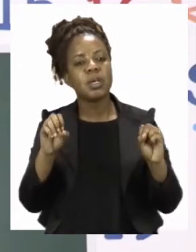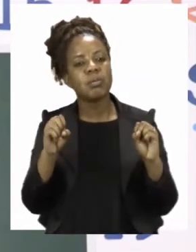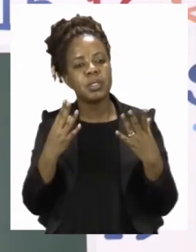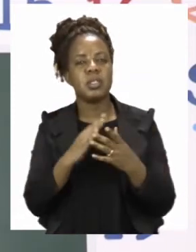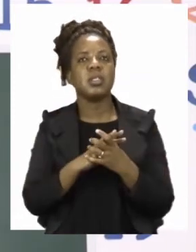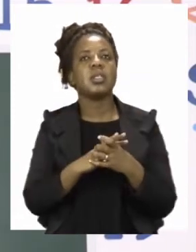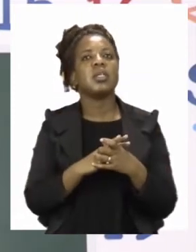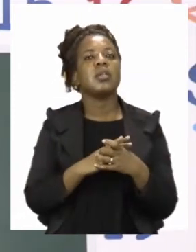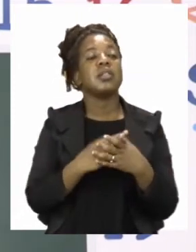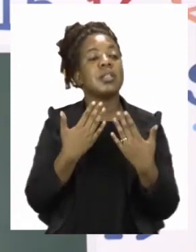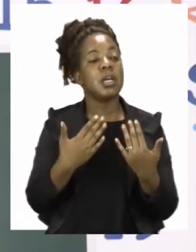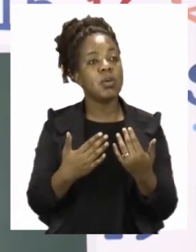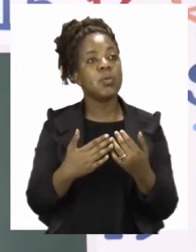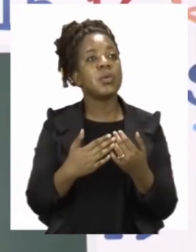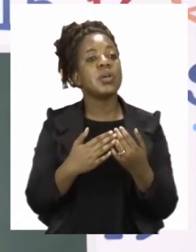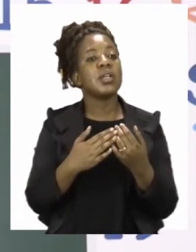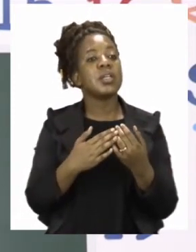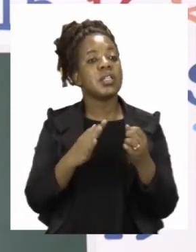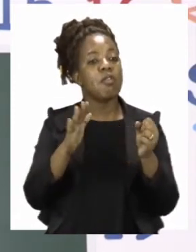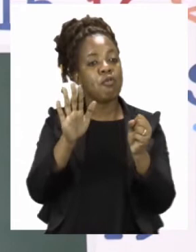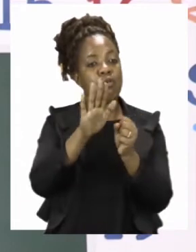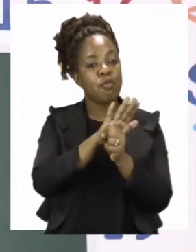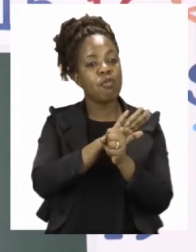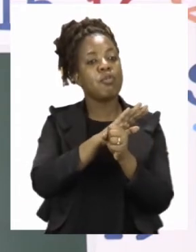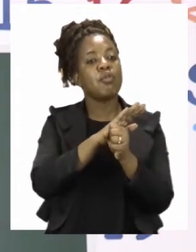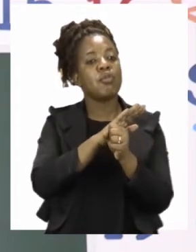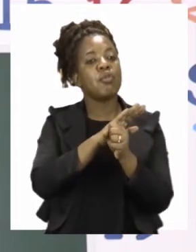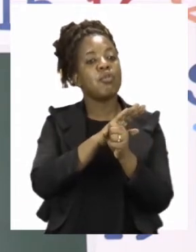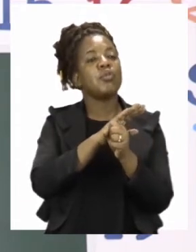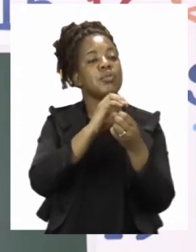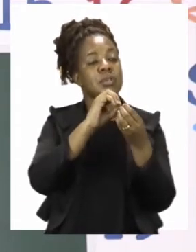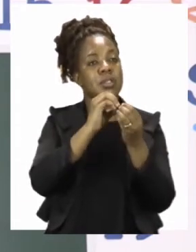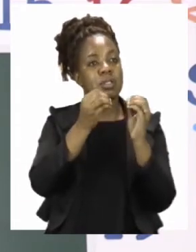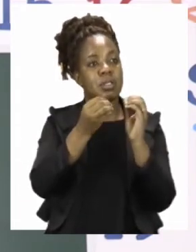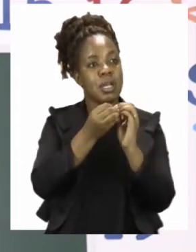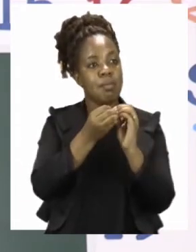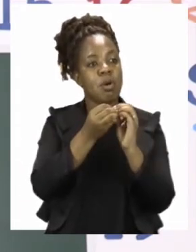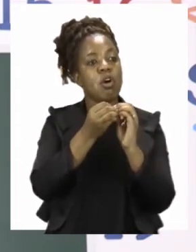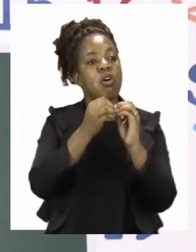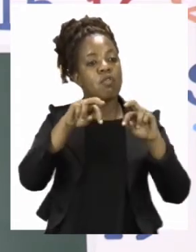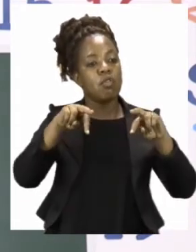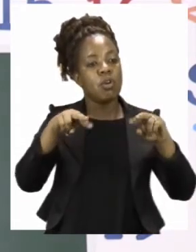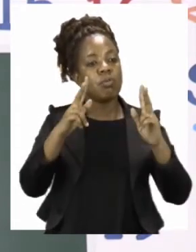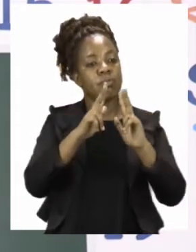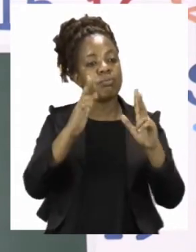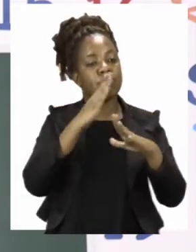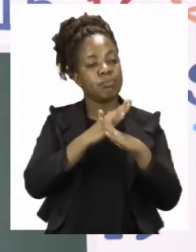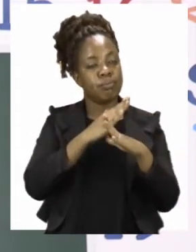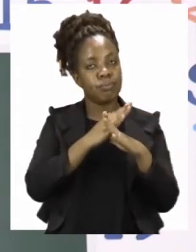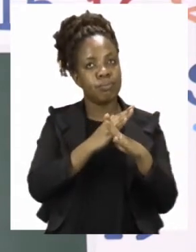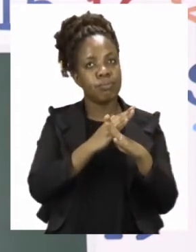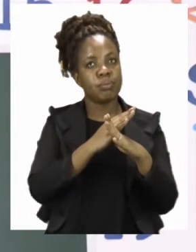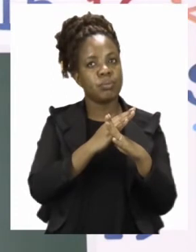us write our 9. And then we are moving on by saying 1